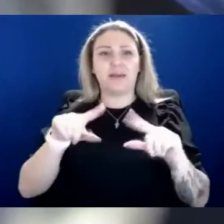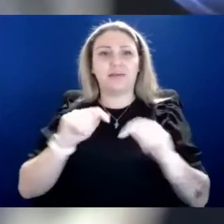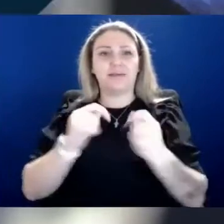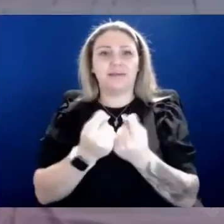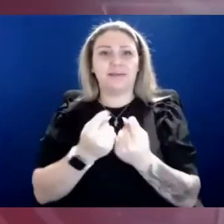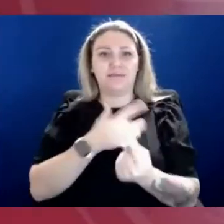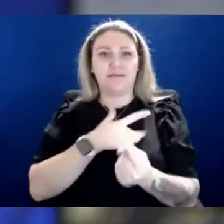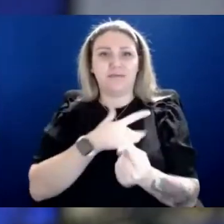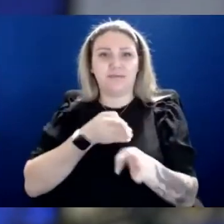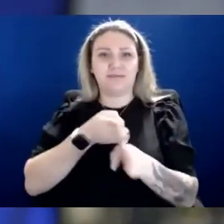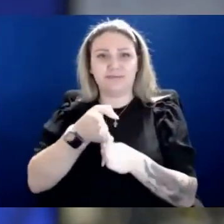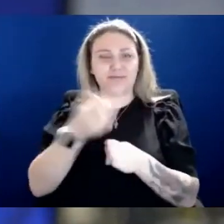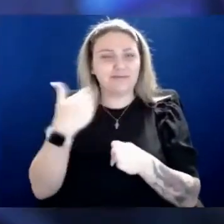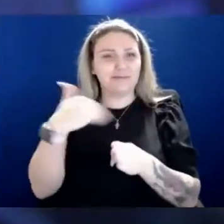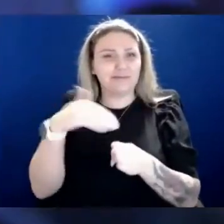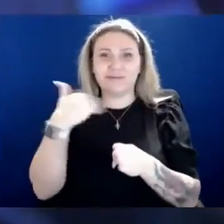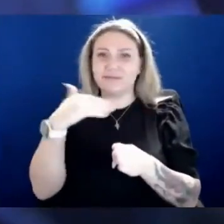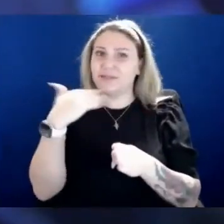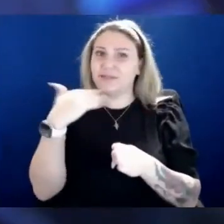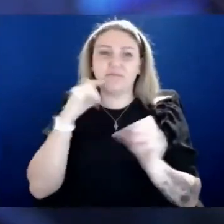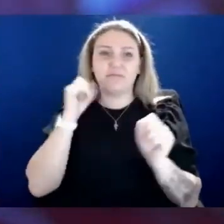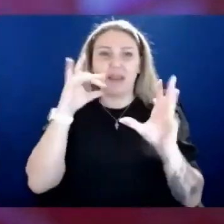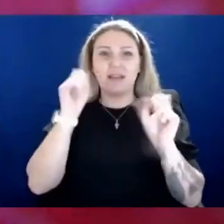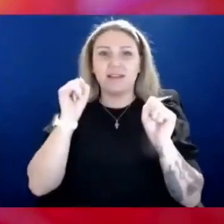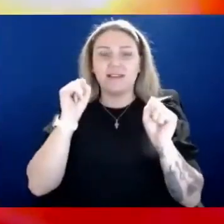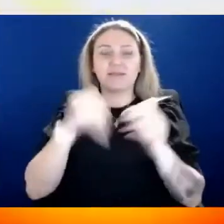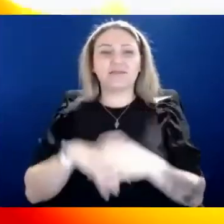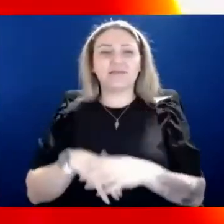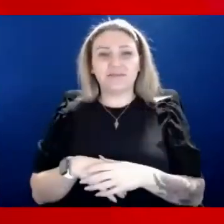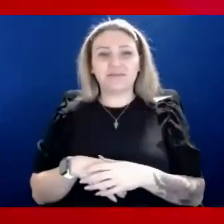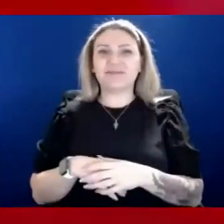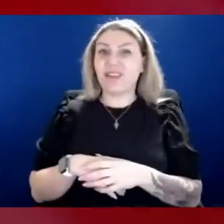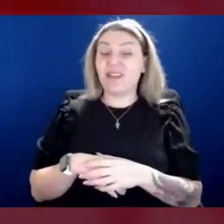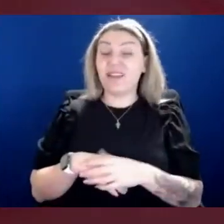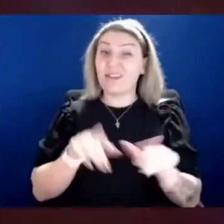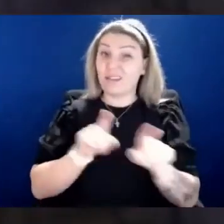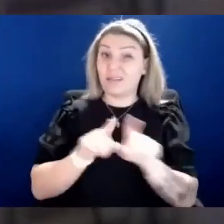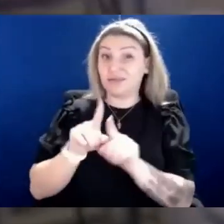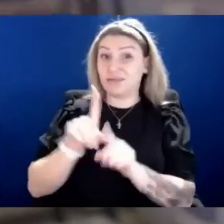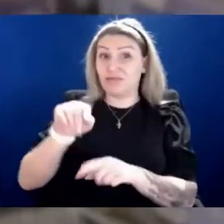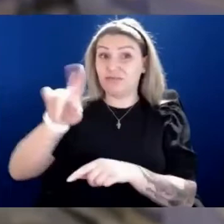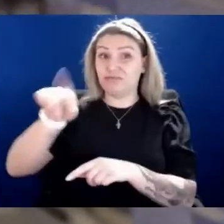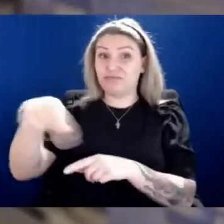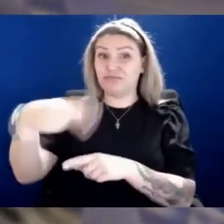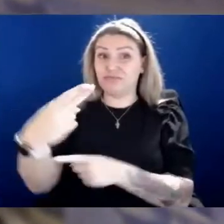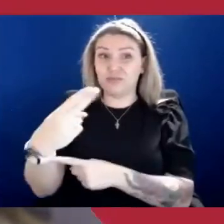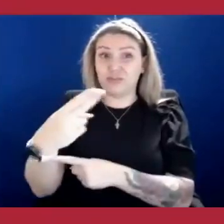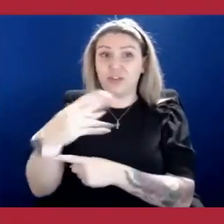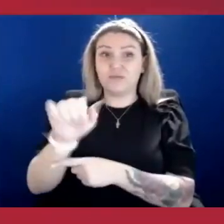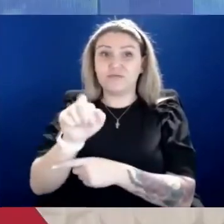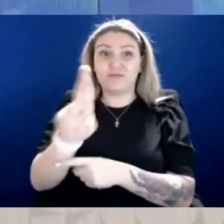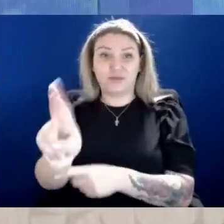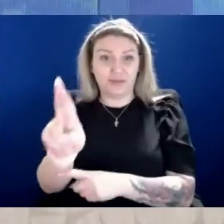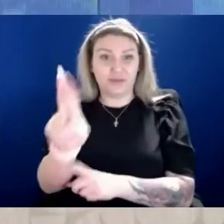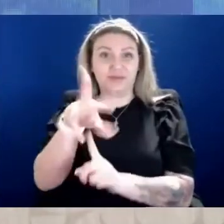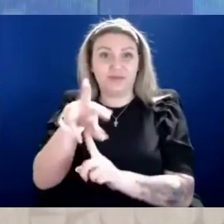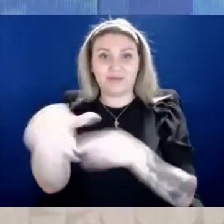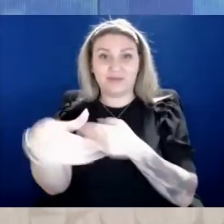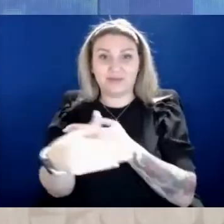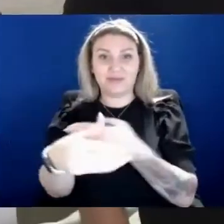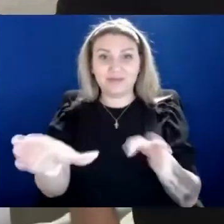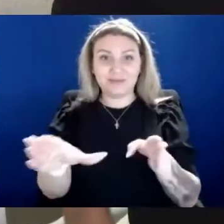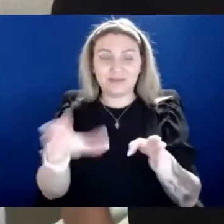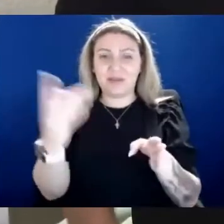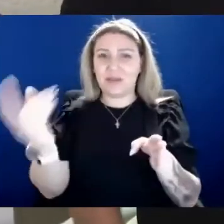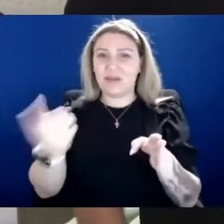just unreal. Stand by to set up show. And the Dolph C. Simons Jr. Family Broadcast Studio. Roll it. Always makes you feel like you're the